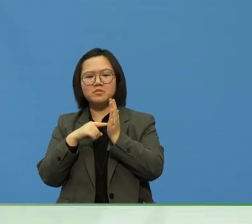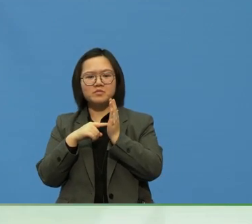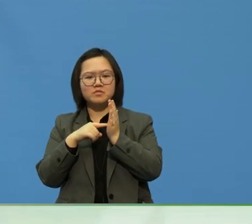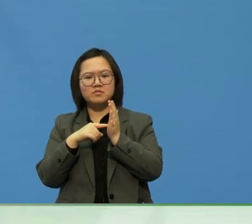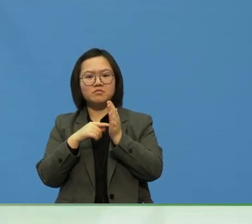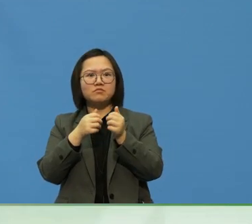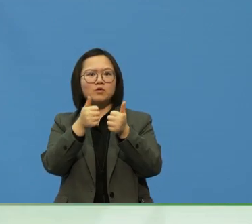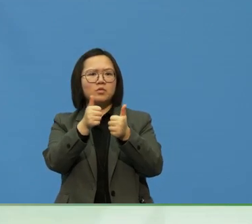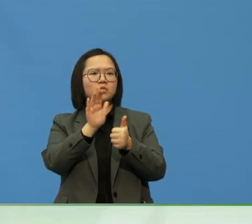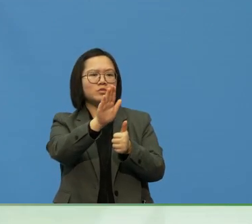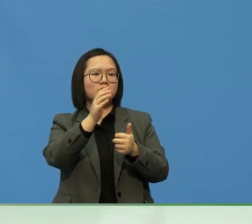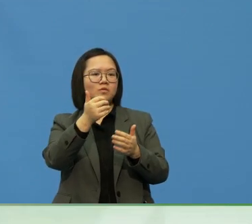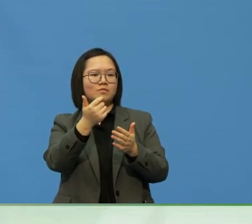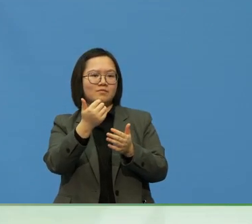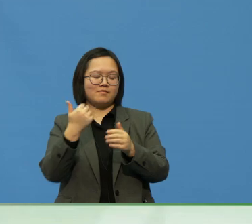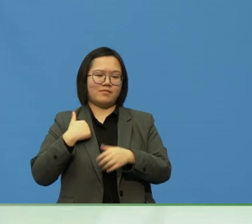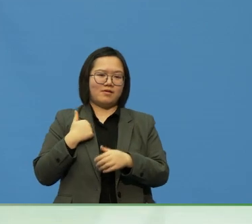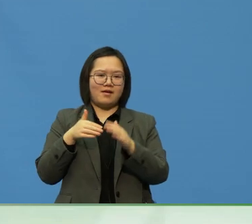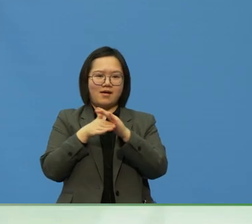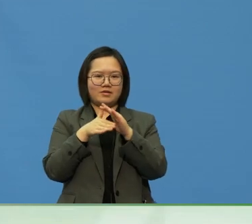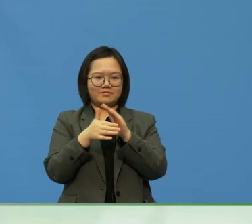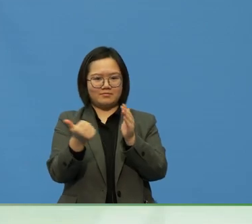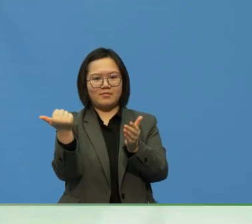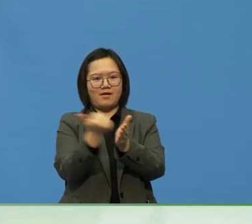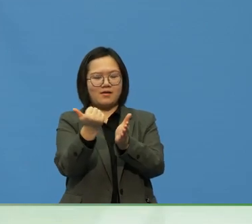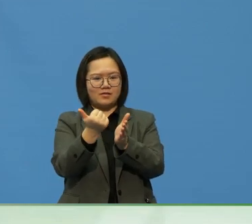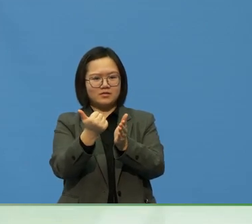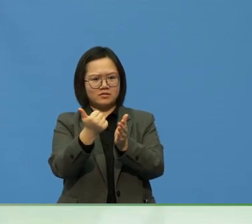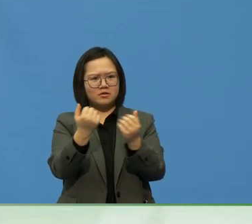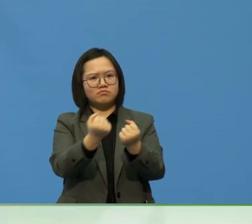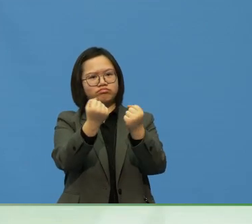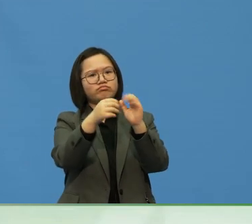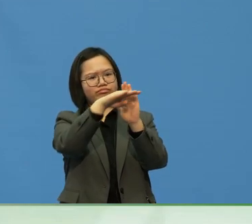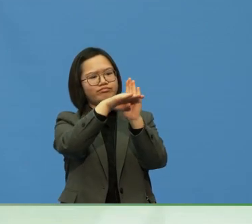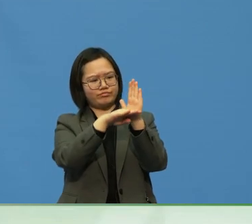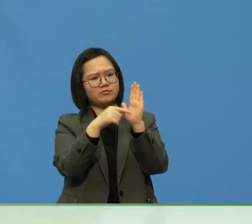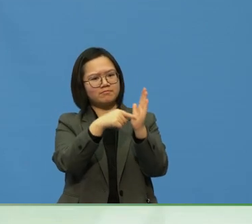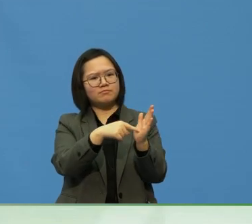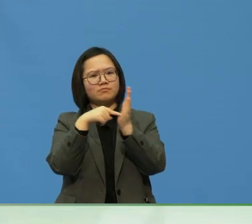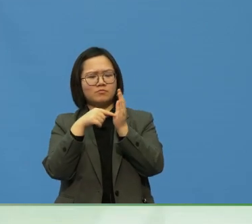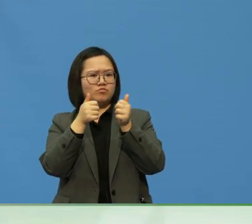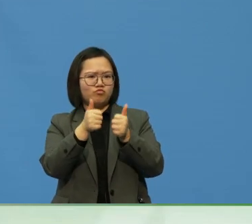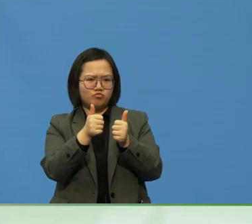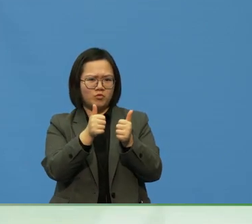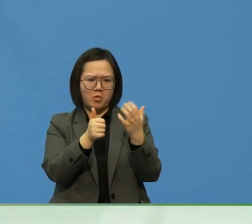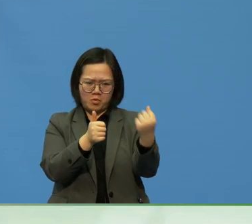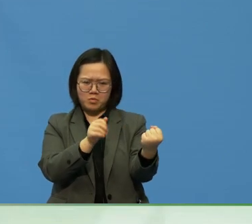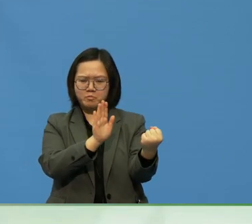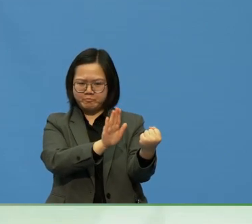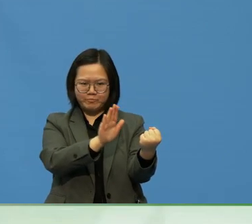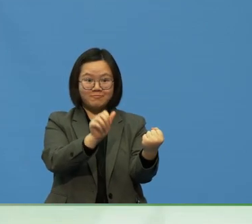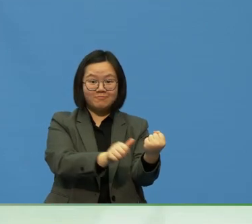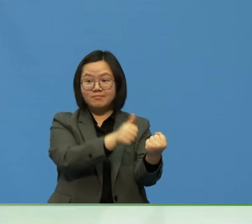the Canada Accessibility Act and the principles that were used and embedded. Let's put this on hold and let's look at